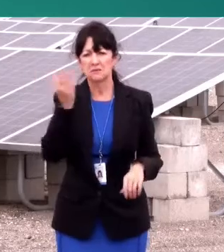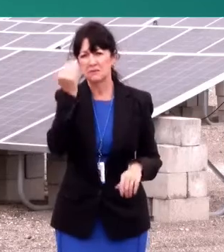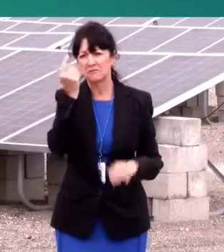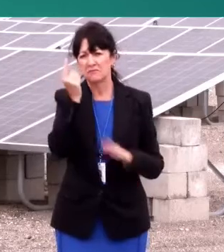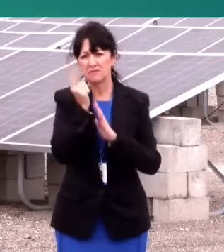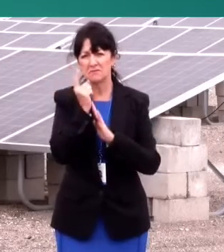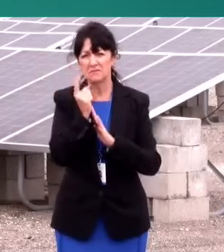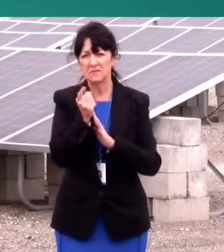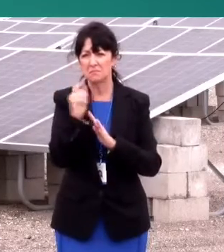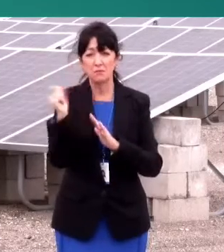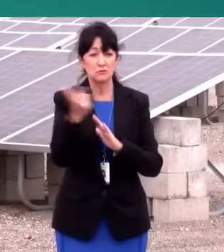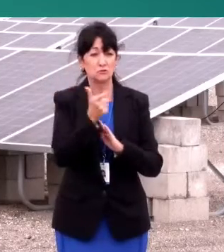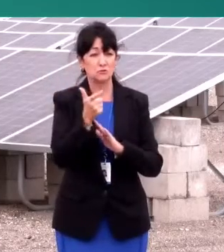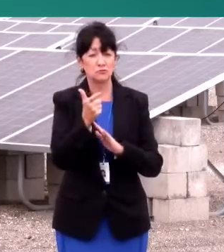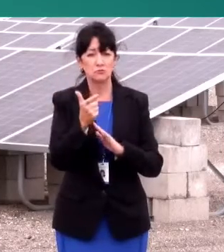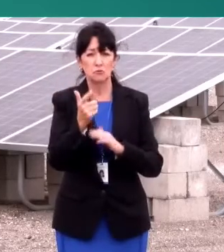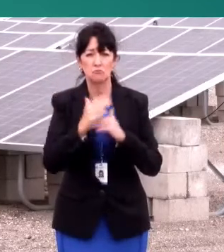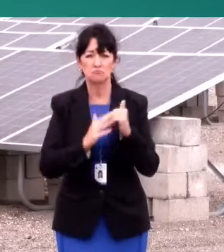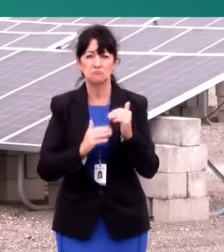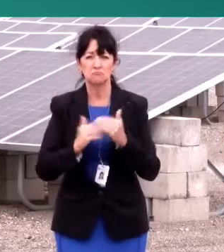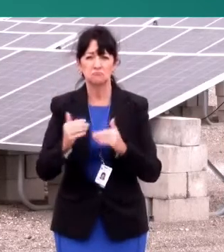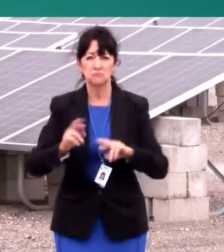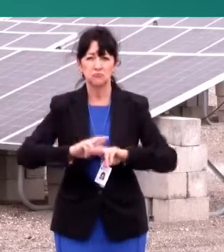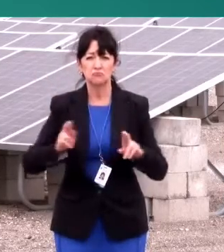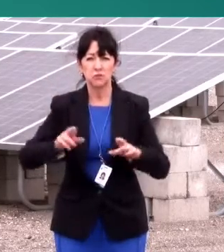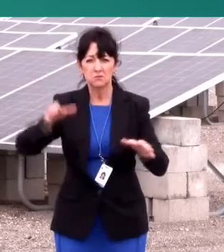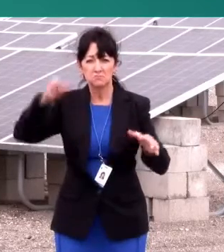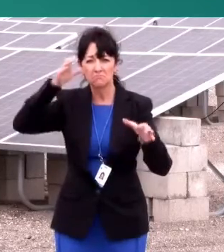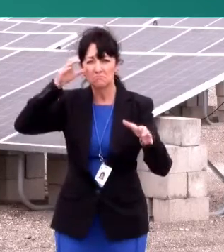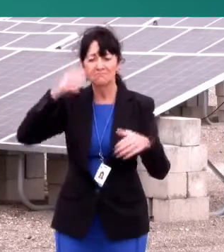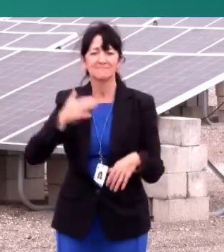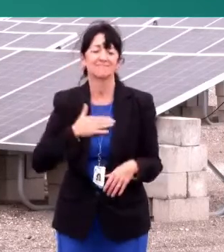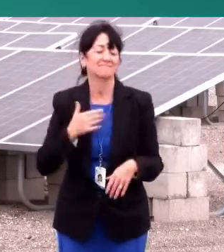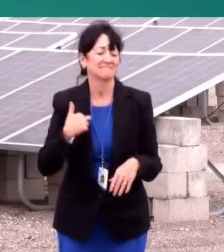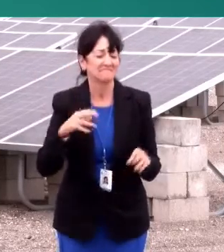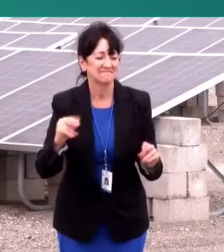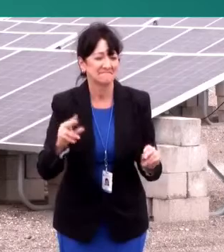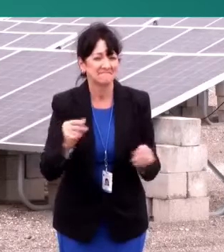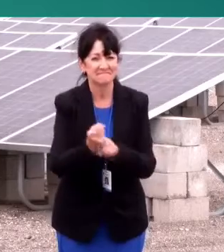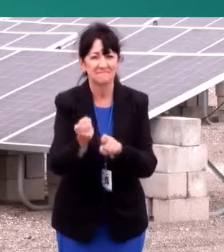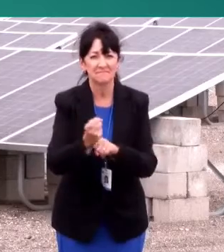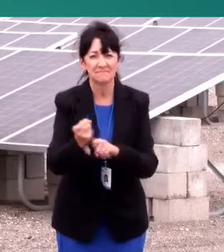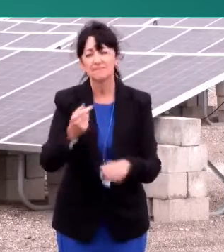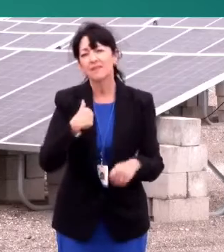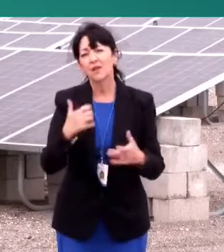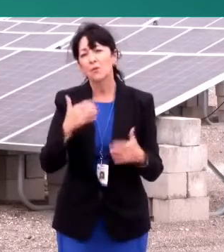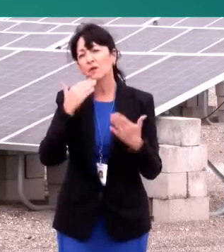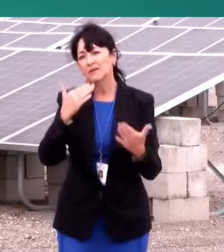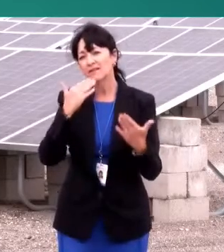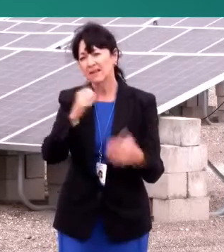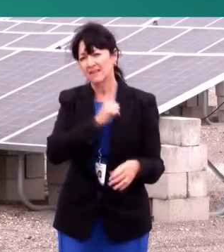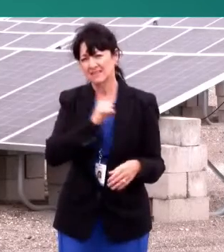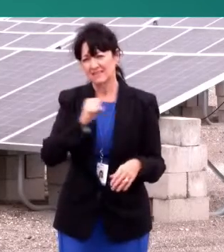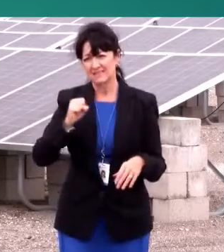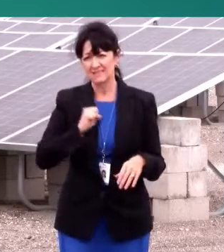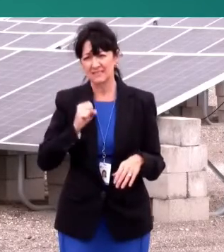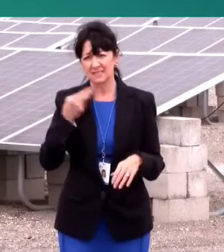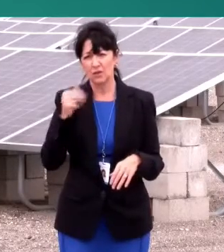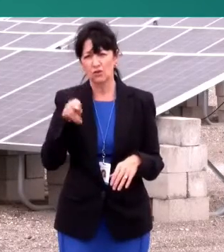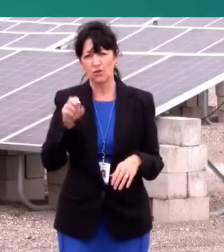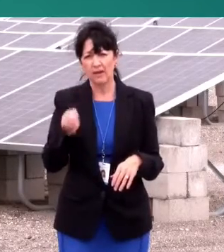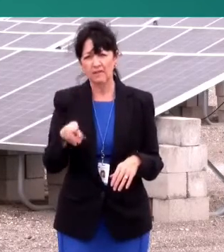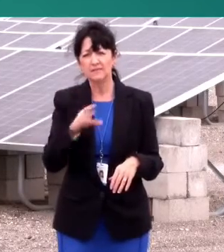This is really an exciting day. I'd like to thank the governor and Senator Hansen and all the co-sponsors